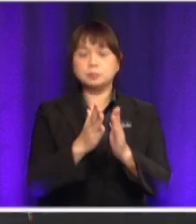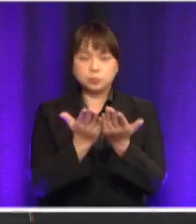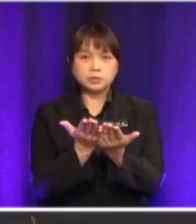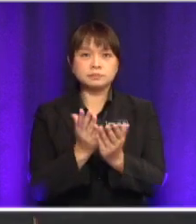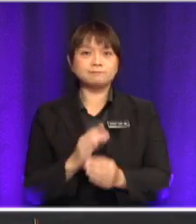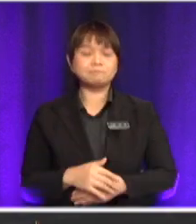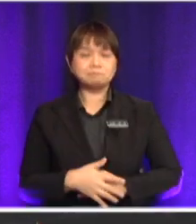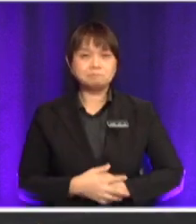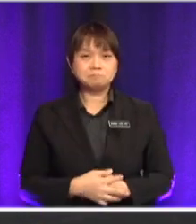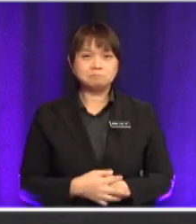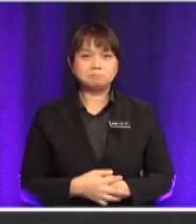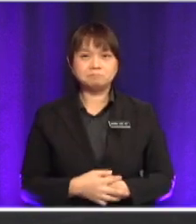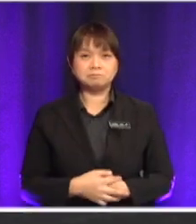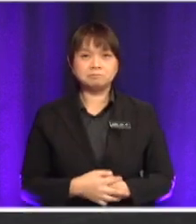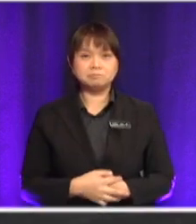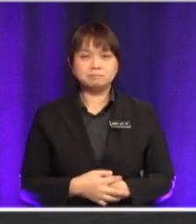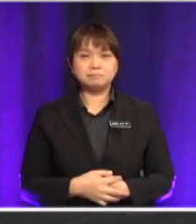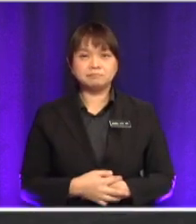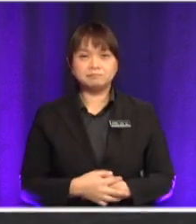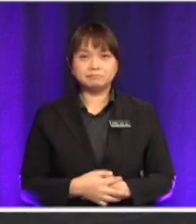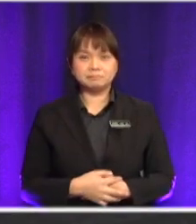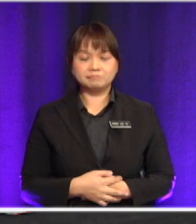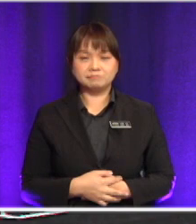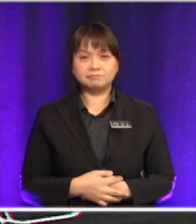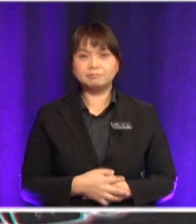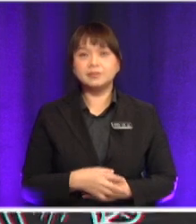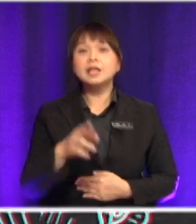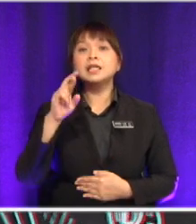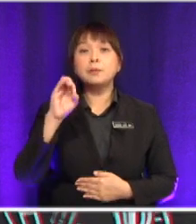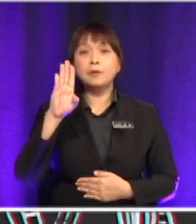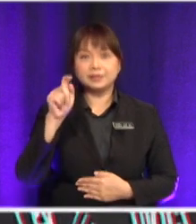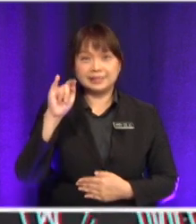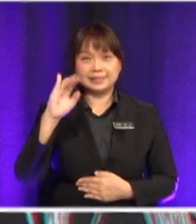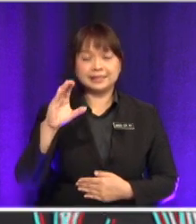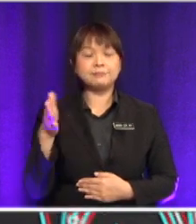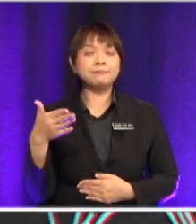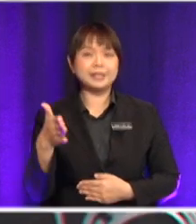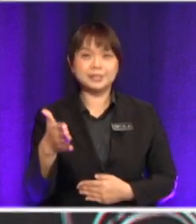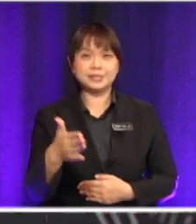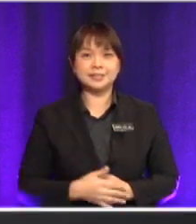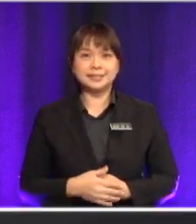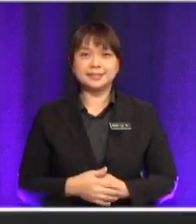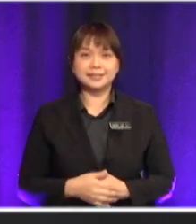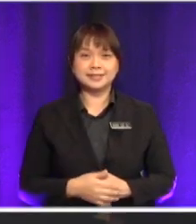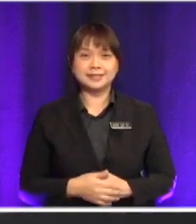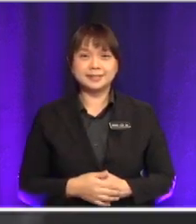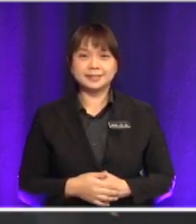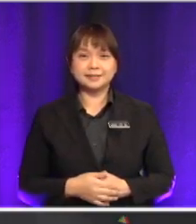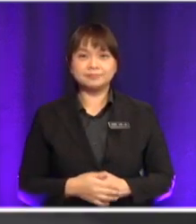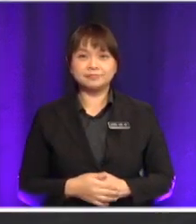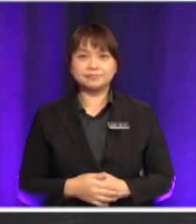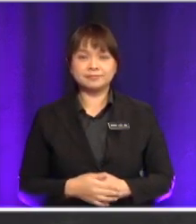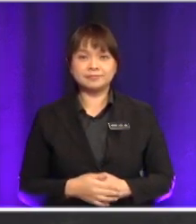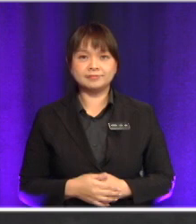it. Is it robotic fish? Yes, you got it. That's right. Robotic Wow. fish.